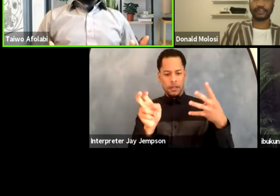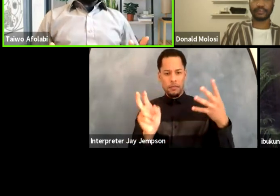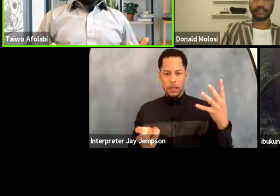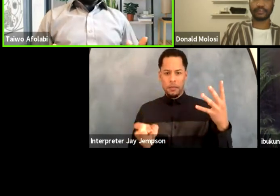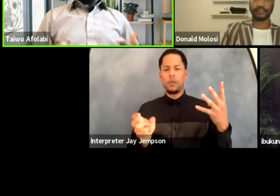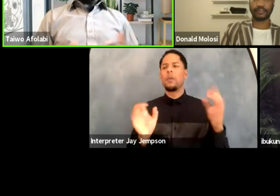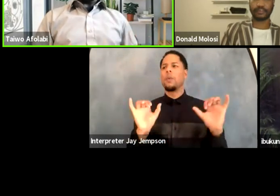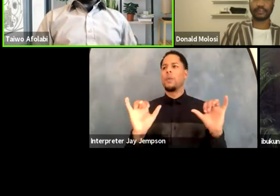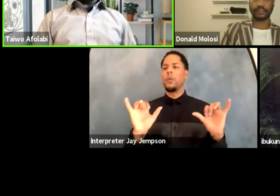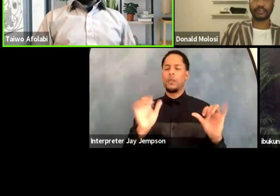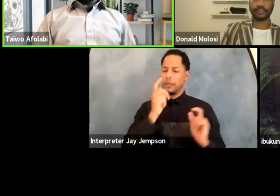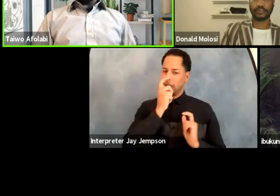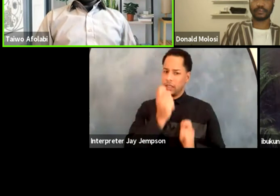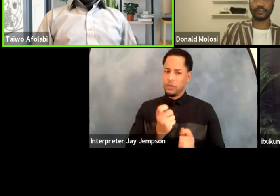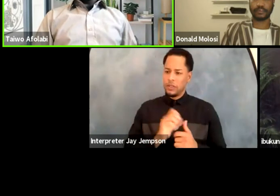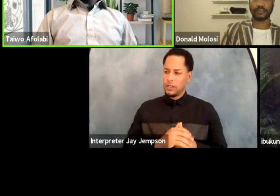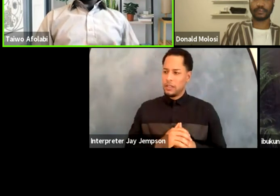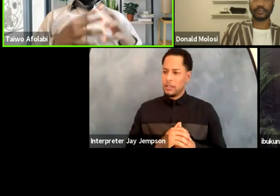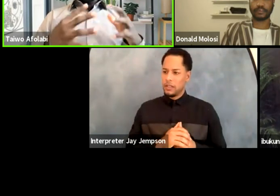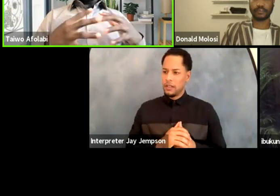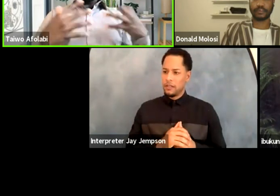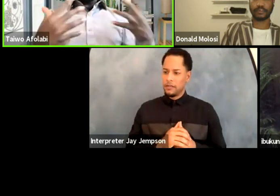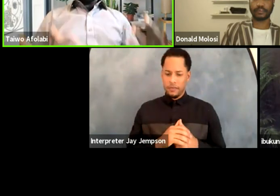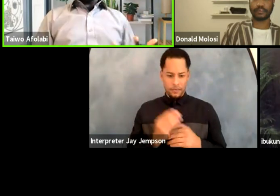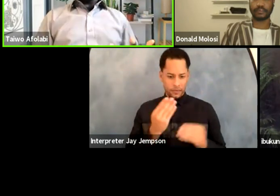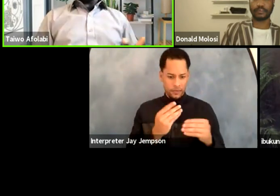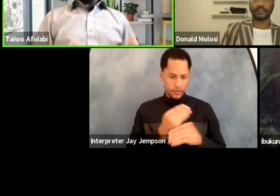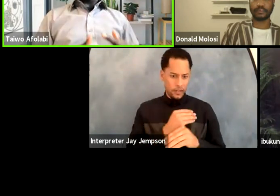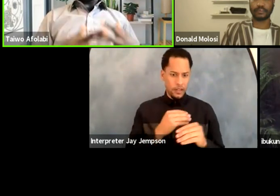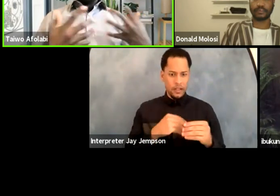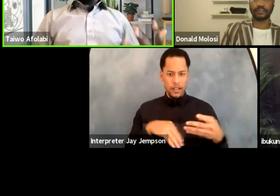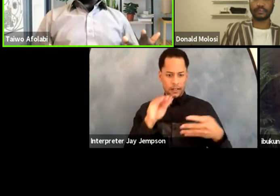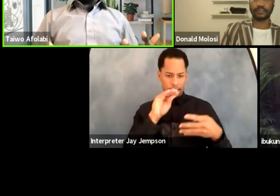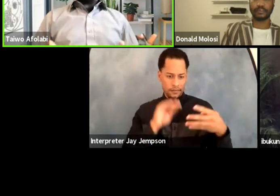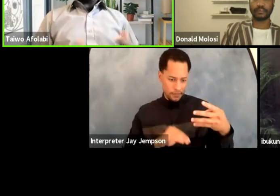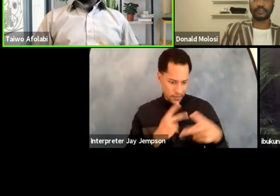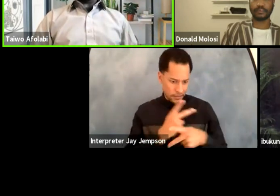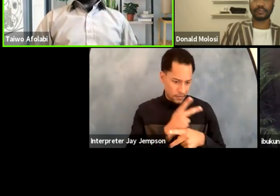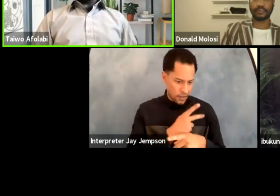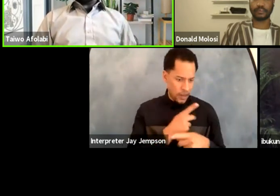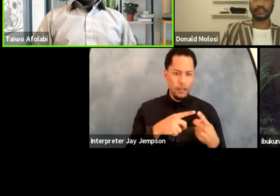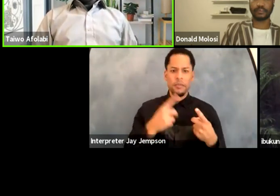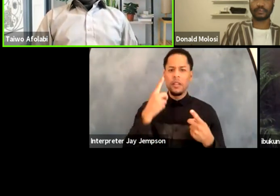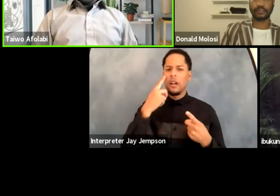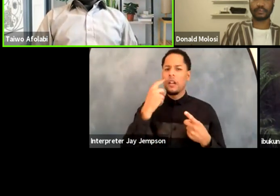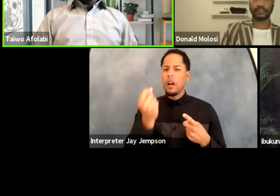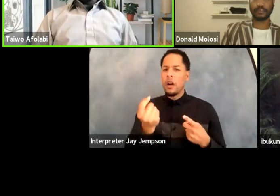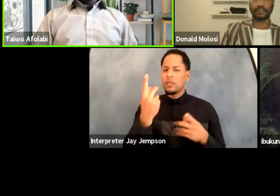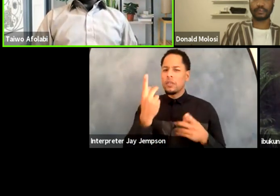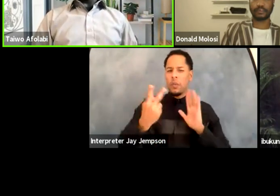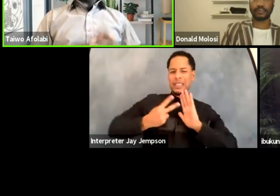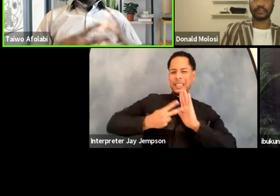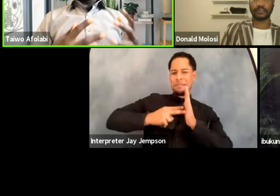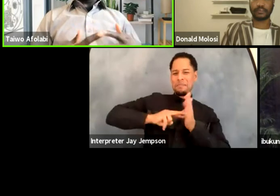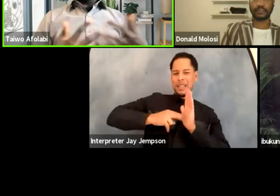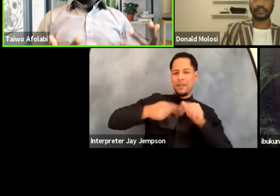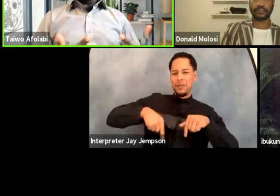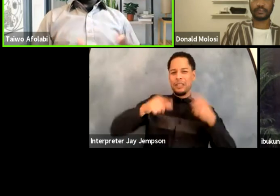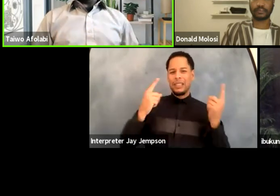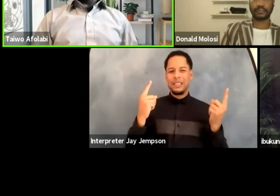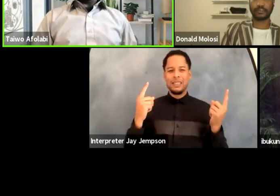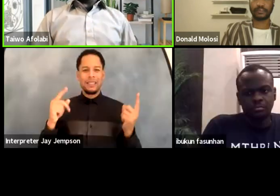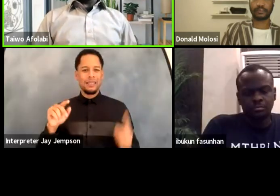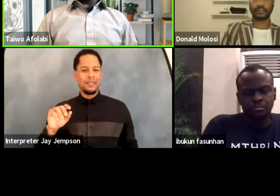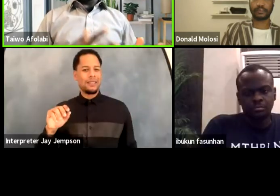what does it mean, right? And then looking into those to invite to speak to this. And also knowing that the